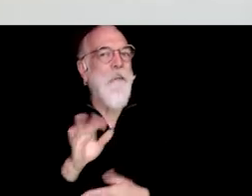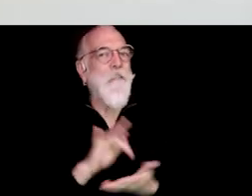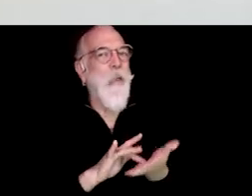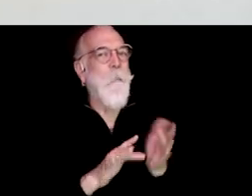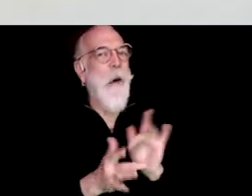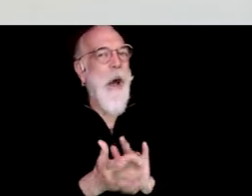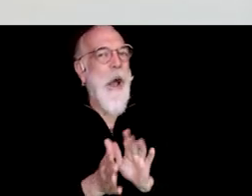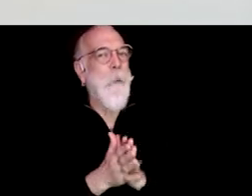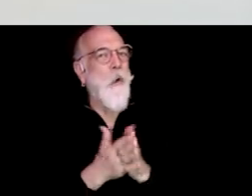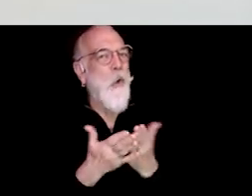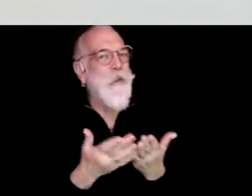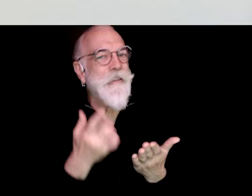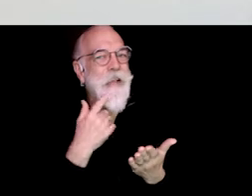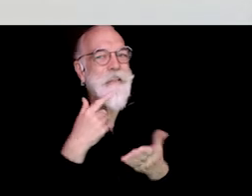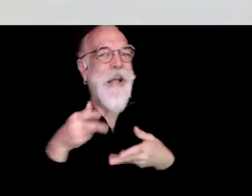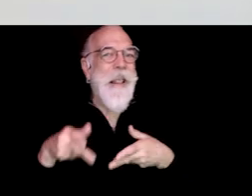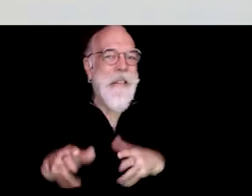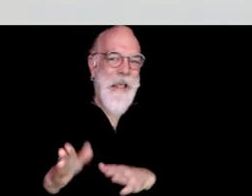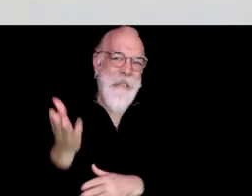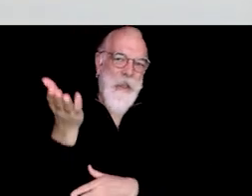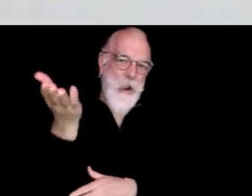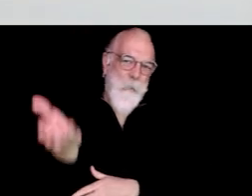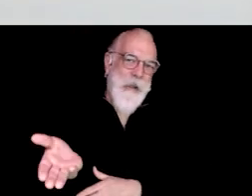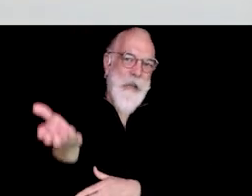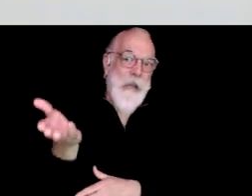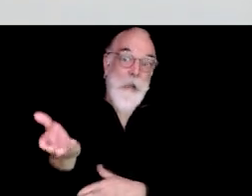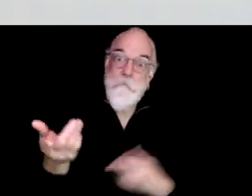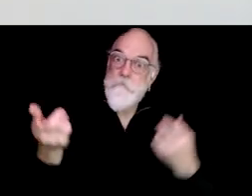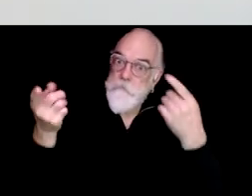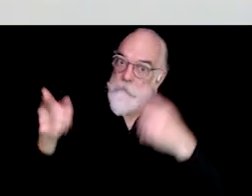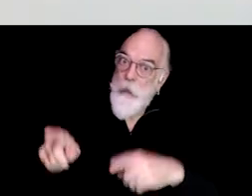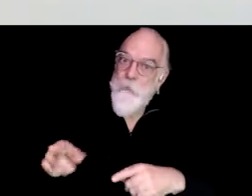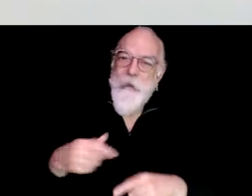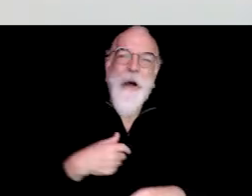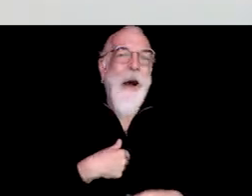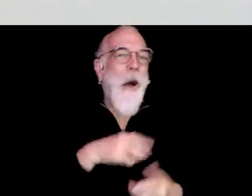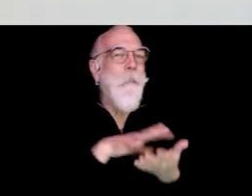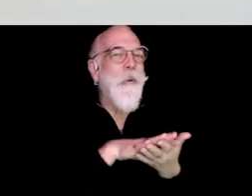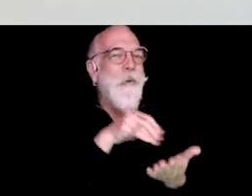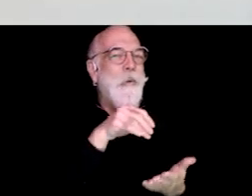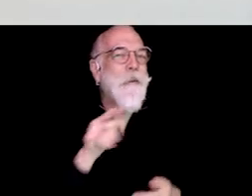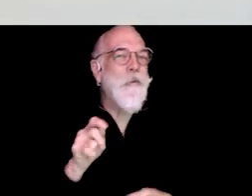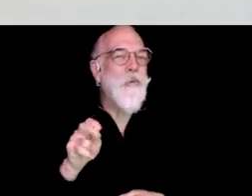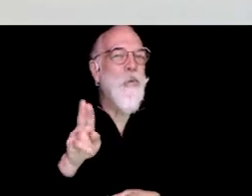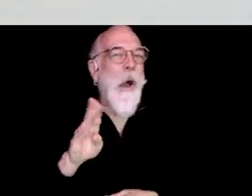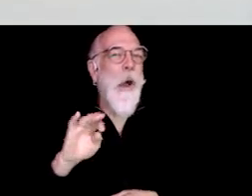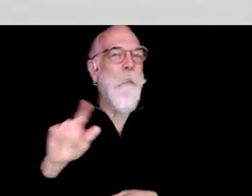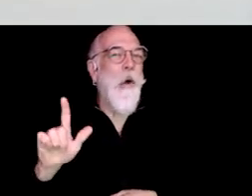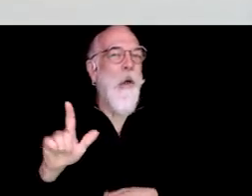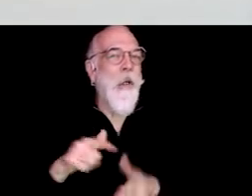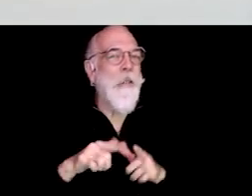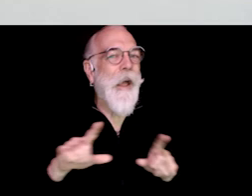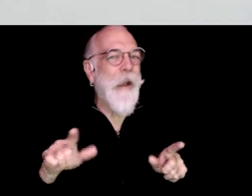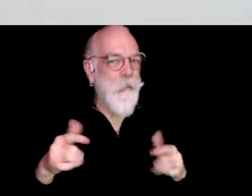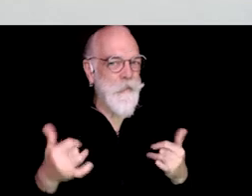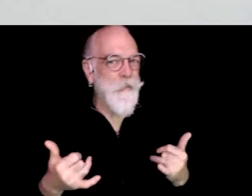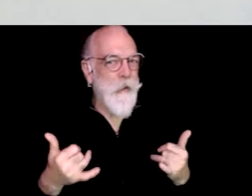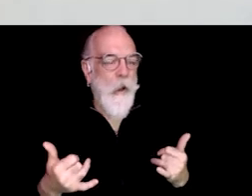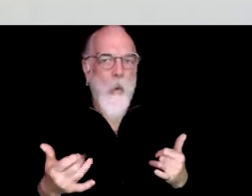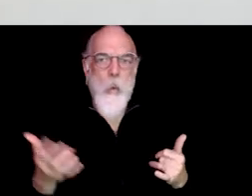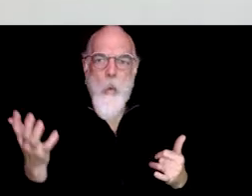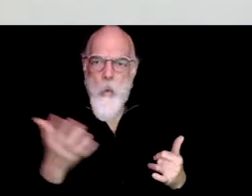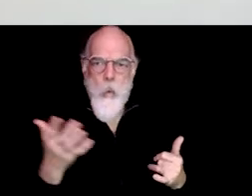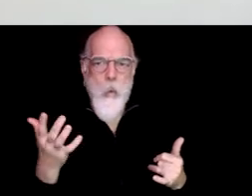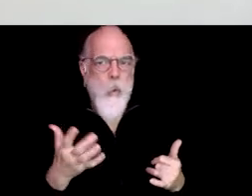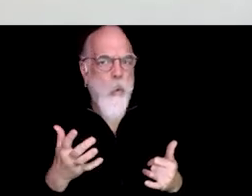even the God of the Bible talks about let there be and there was. I like that. I'm learning my tribal language right now, and there's